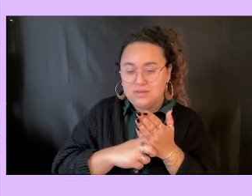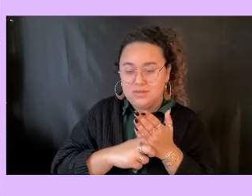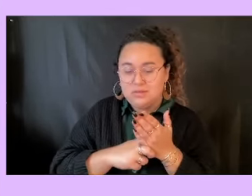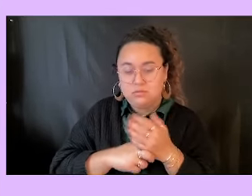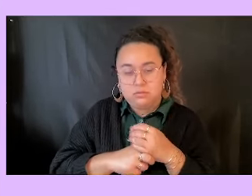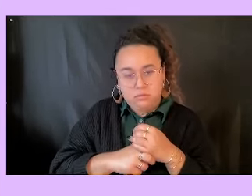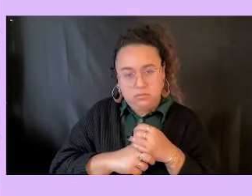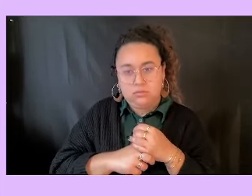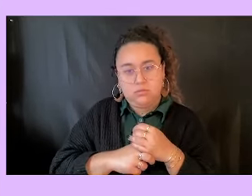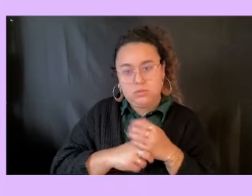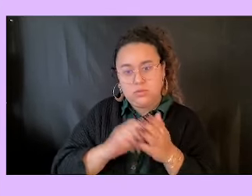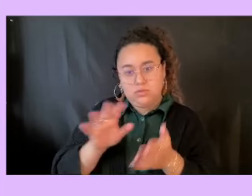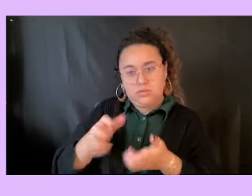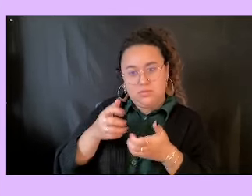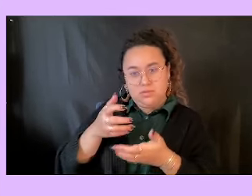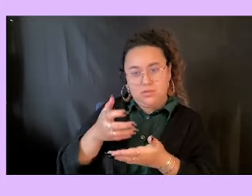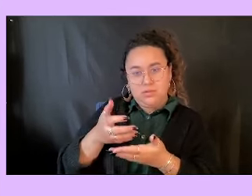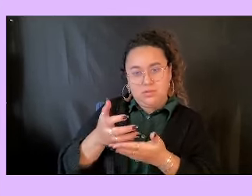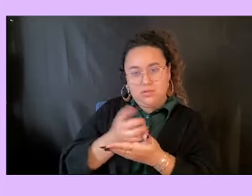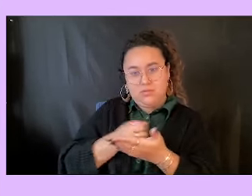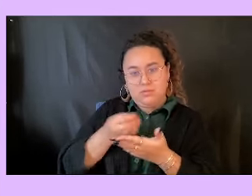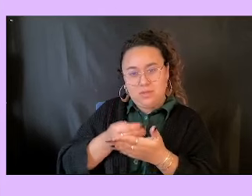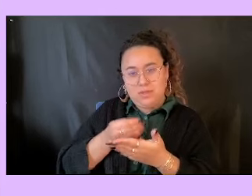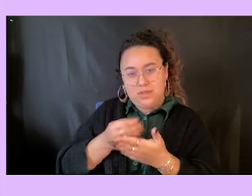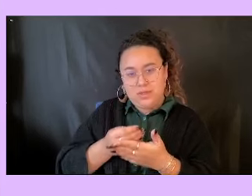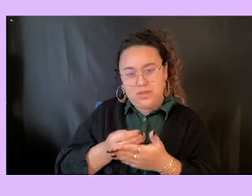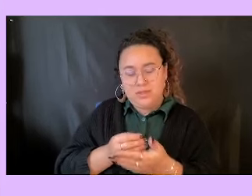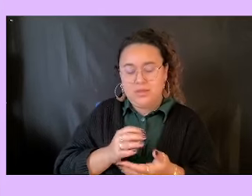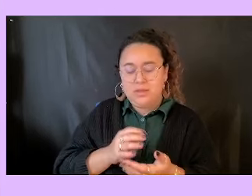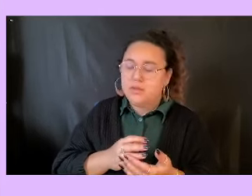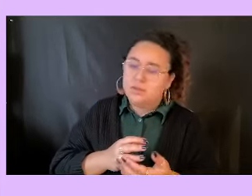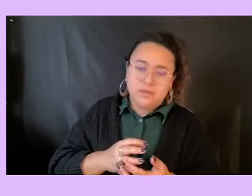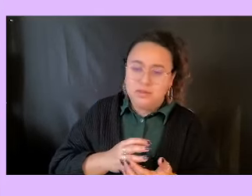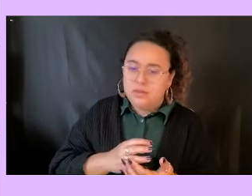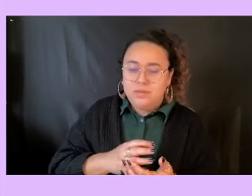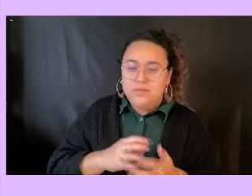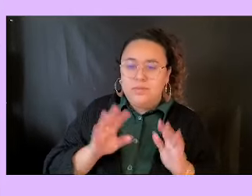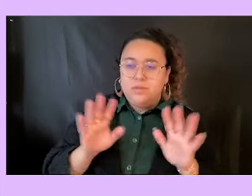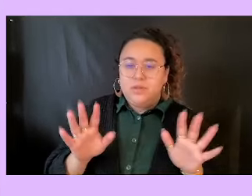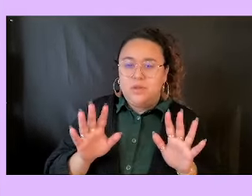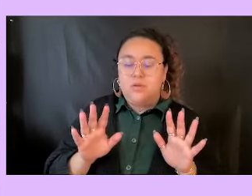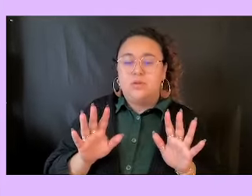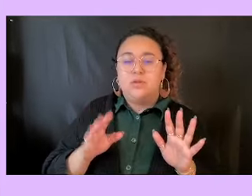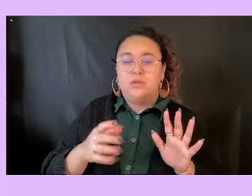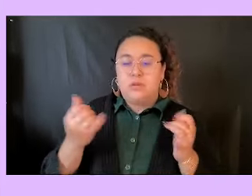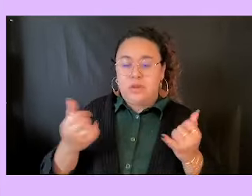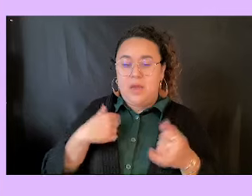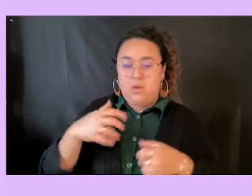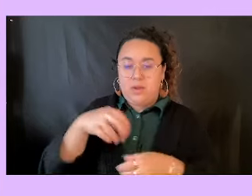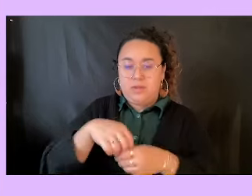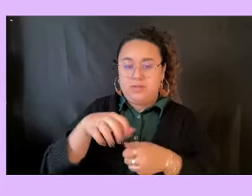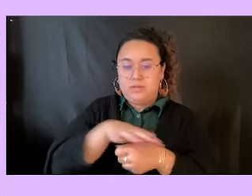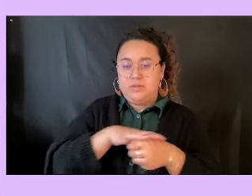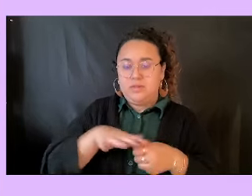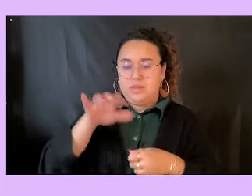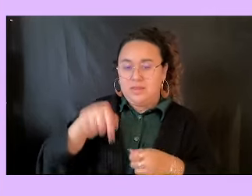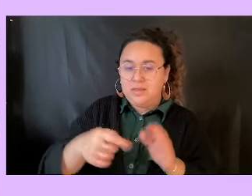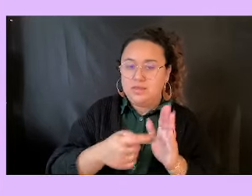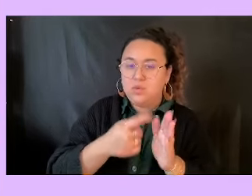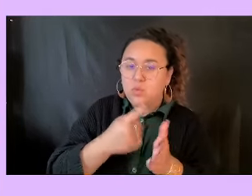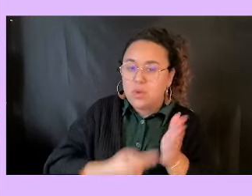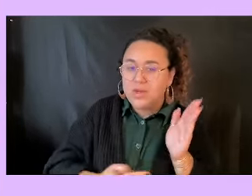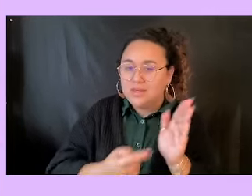that is, and a few winners on that. And so we are just now in a space saying, this is what it takes to do this